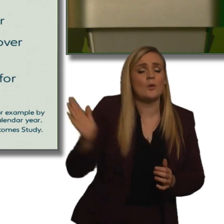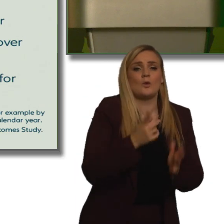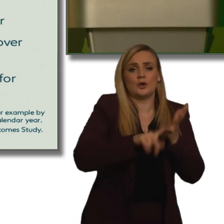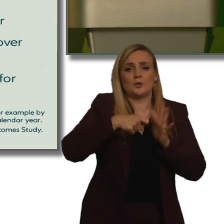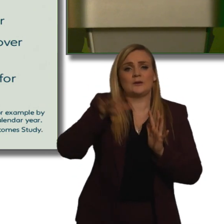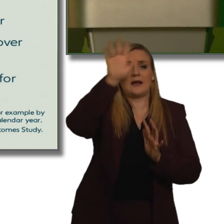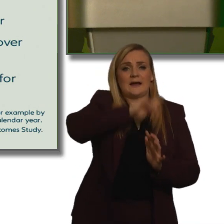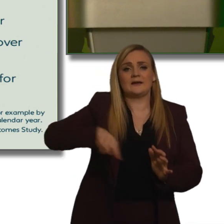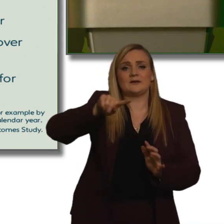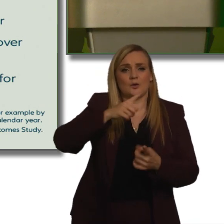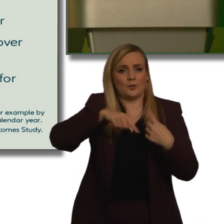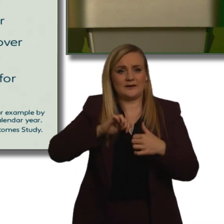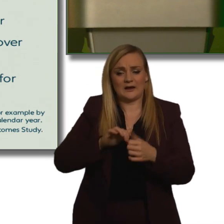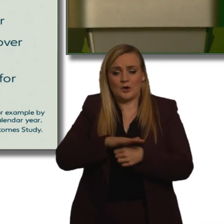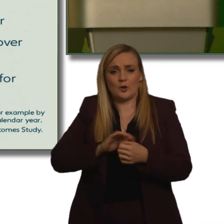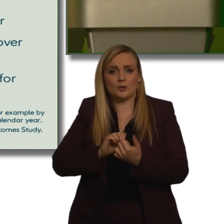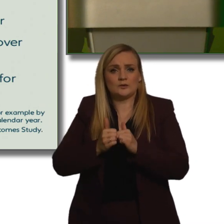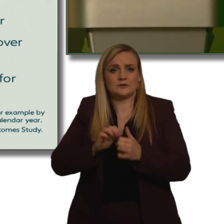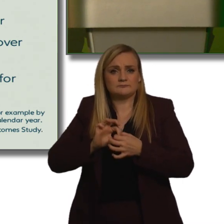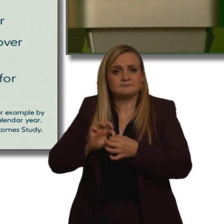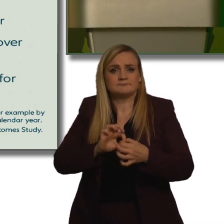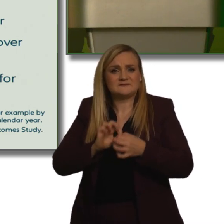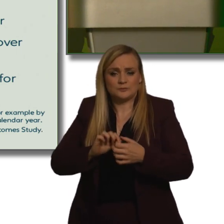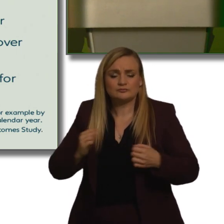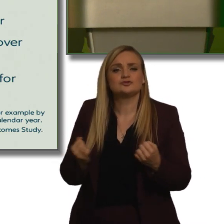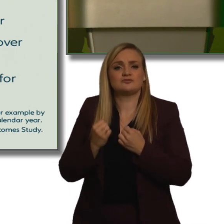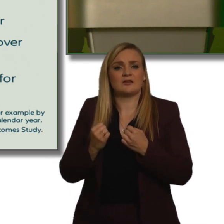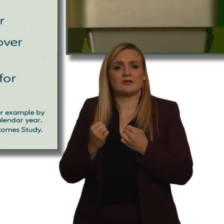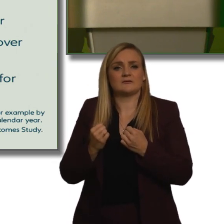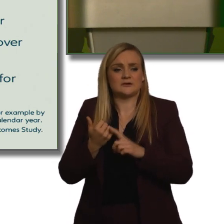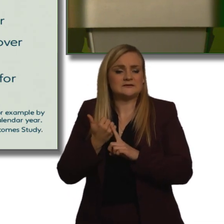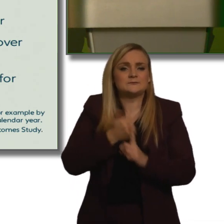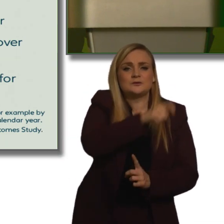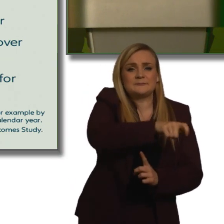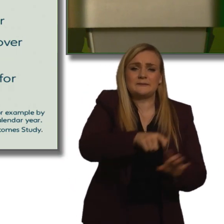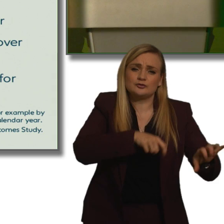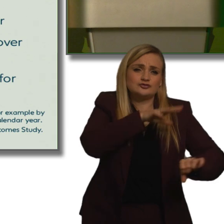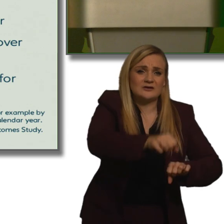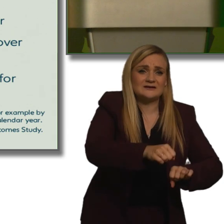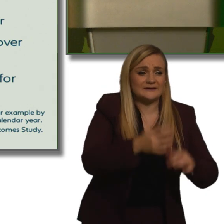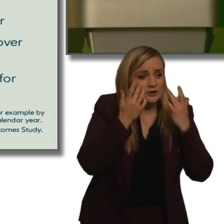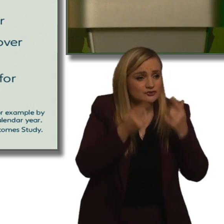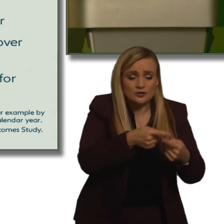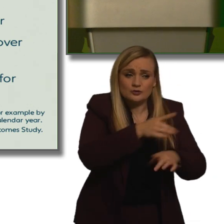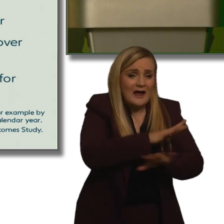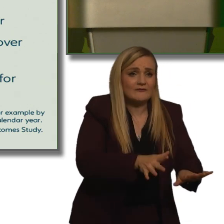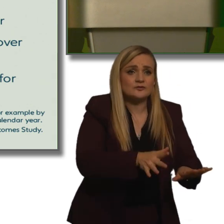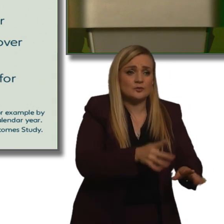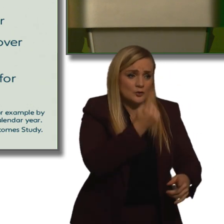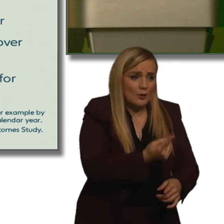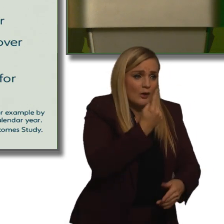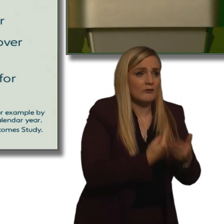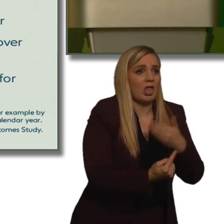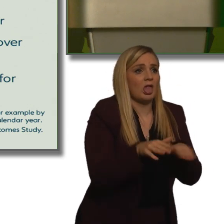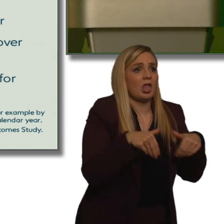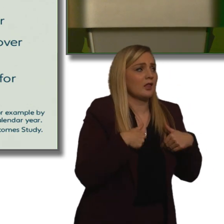strengthen our local support, reaching more people who may be struggling and raising awareness that people needn't face their problems alone. We